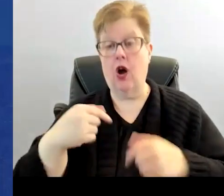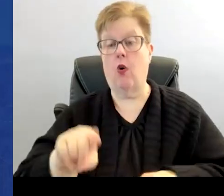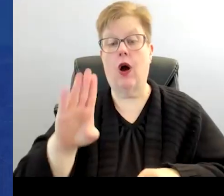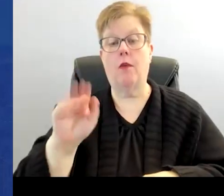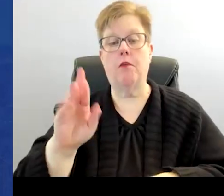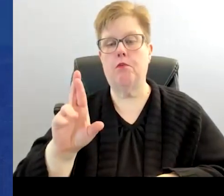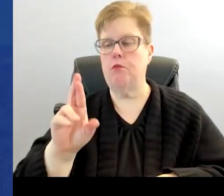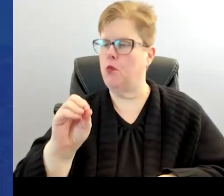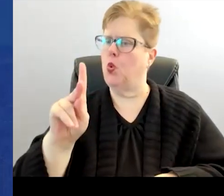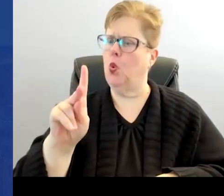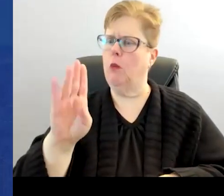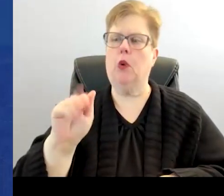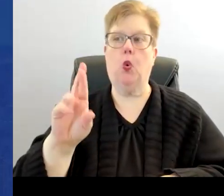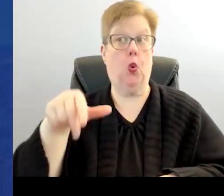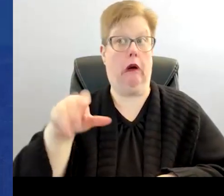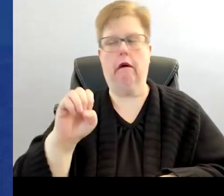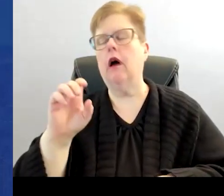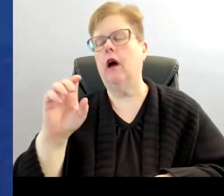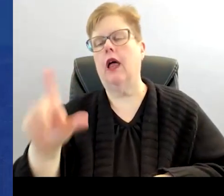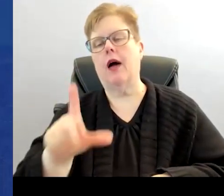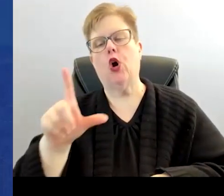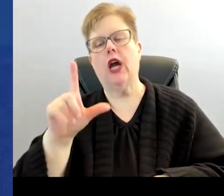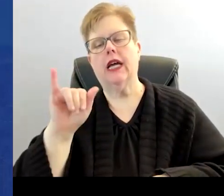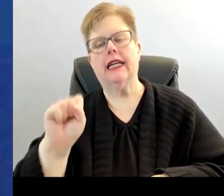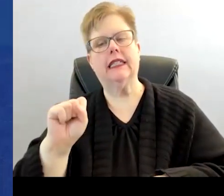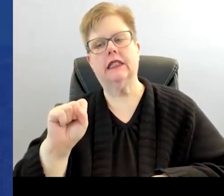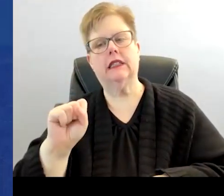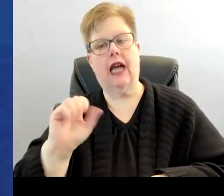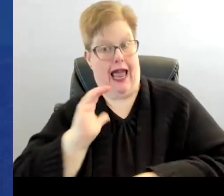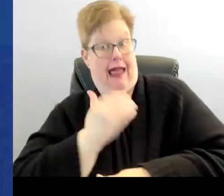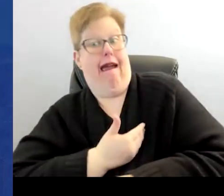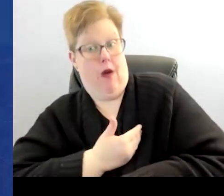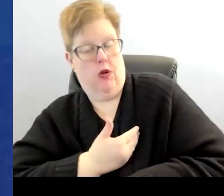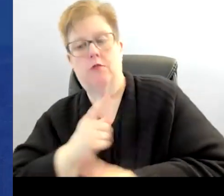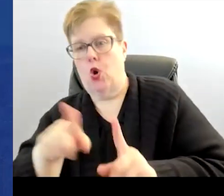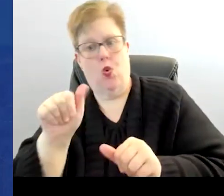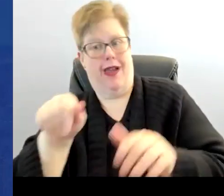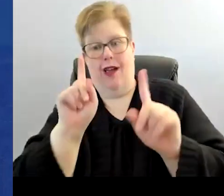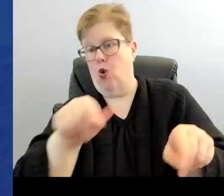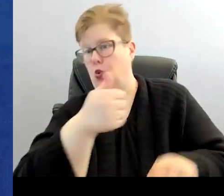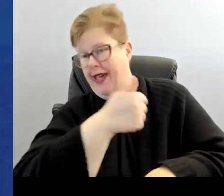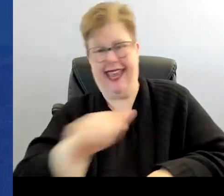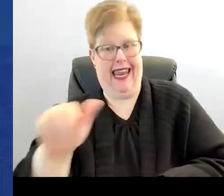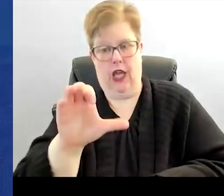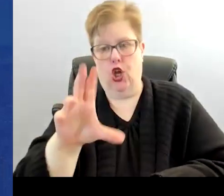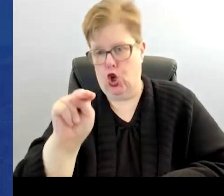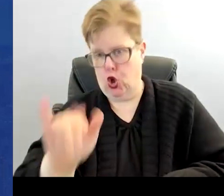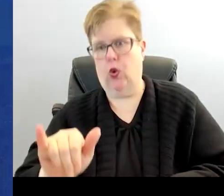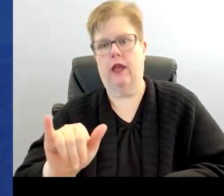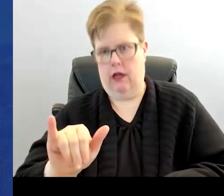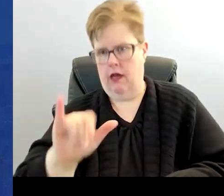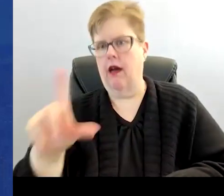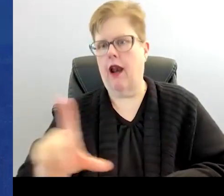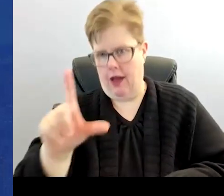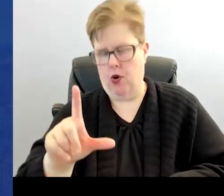our home library, any CUNY student can access any CUNY library, for example. So while